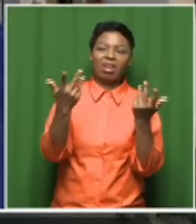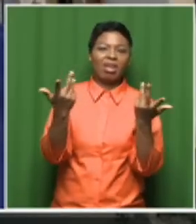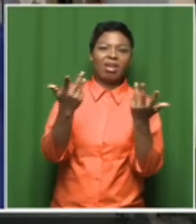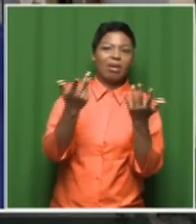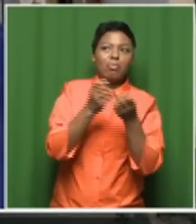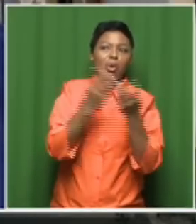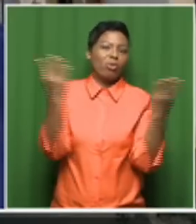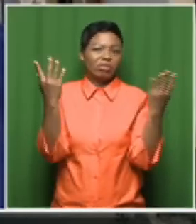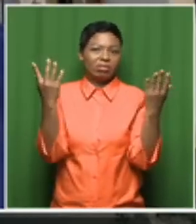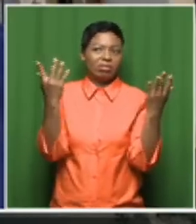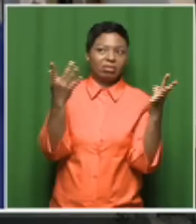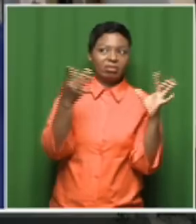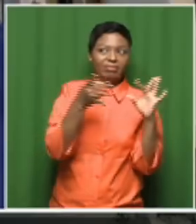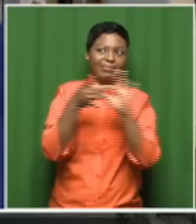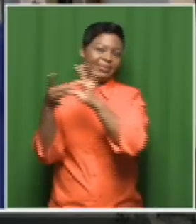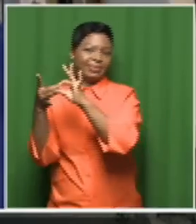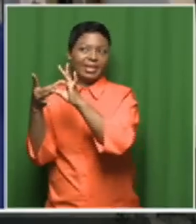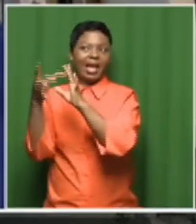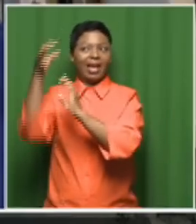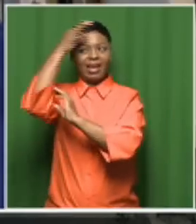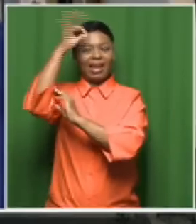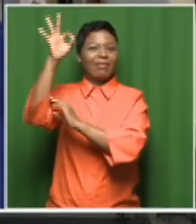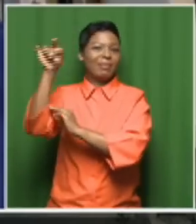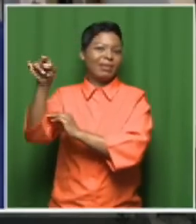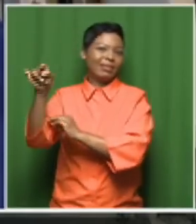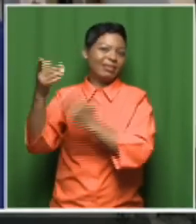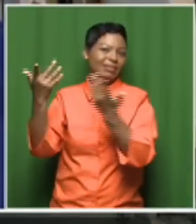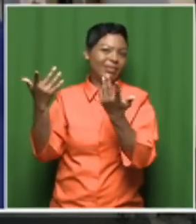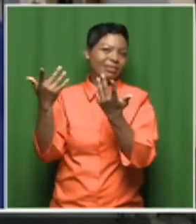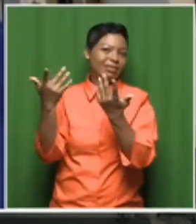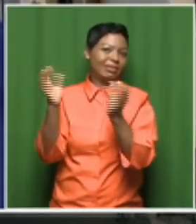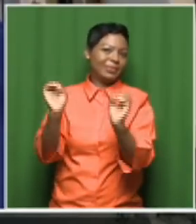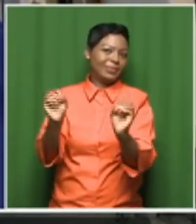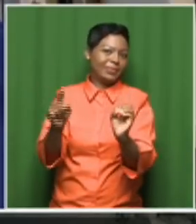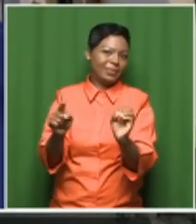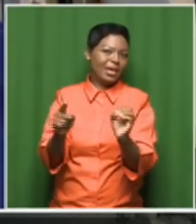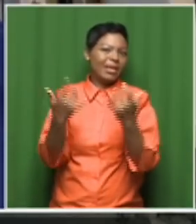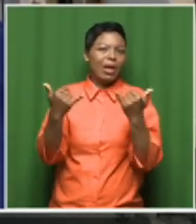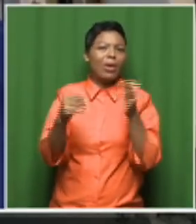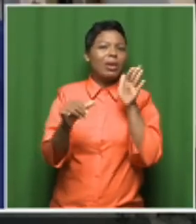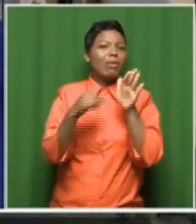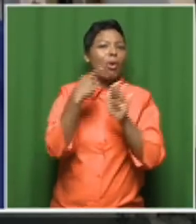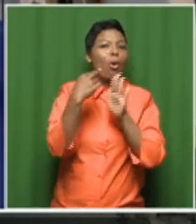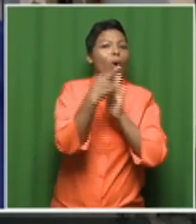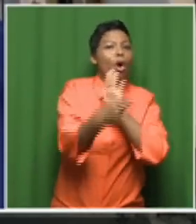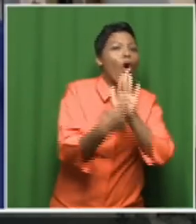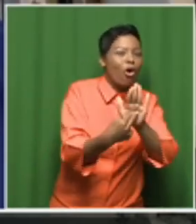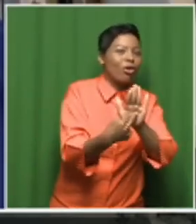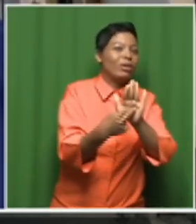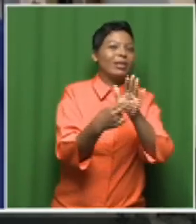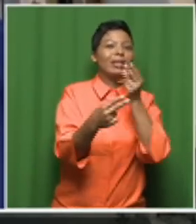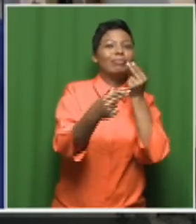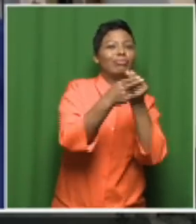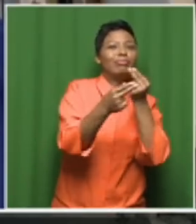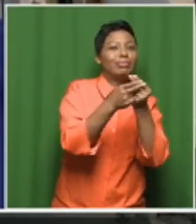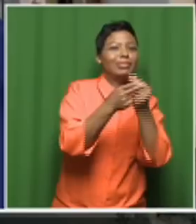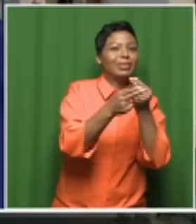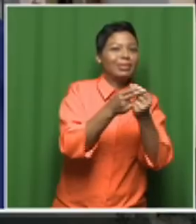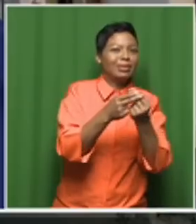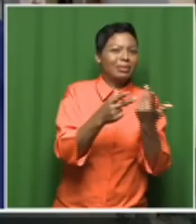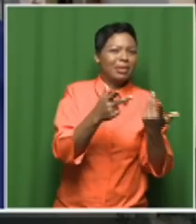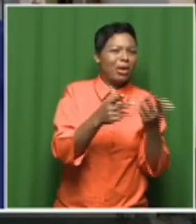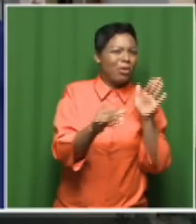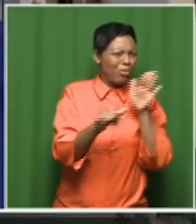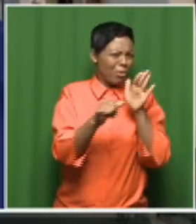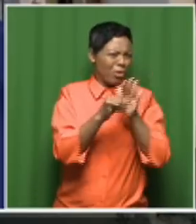governments. The credibility of these unions, where are they right now? I mean, do they still have credibility?